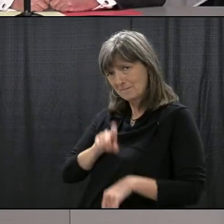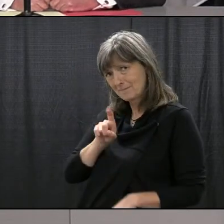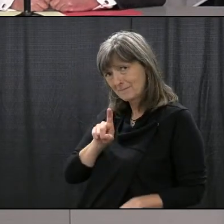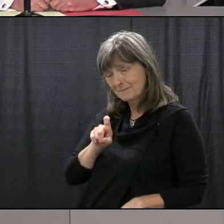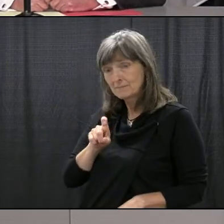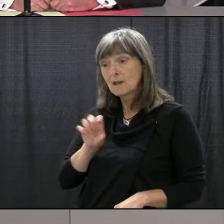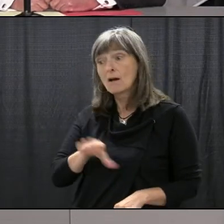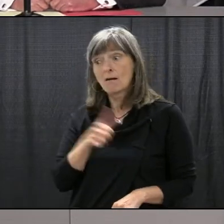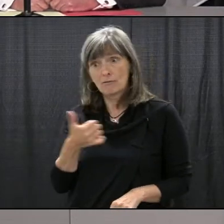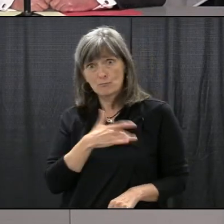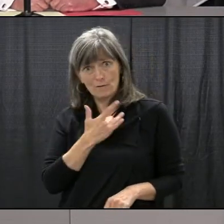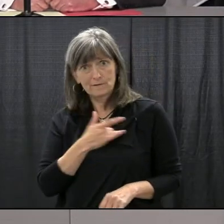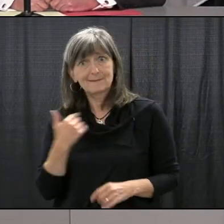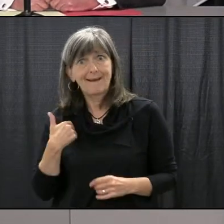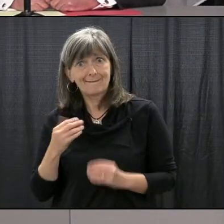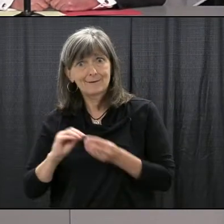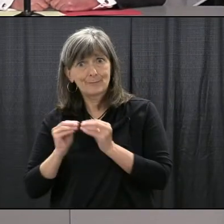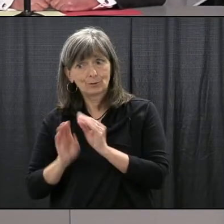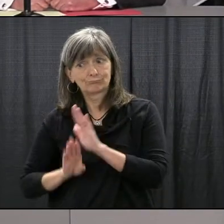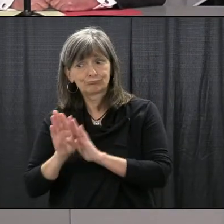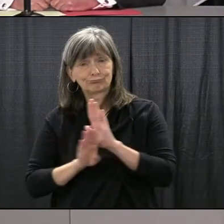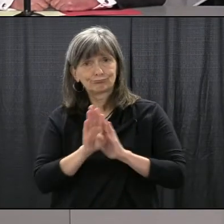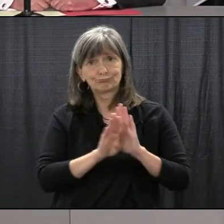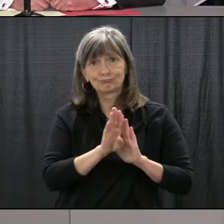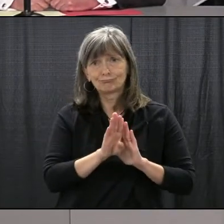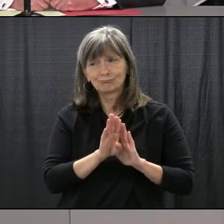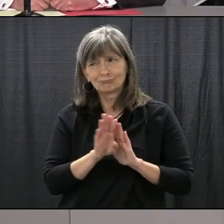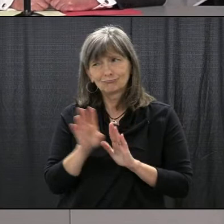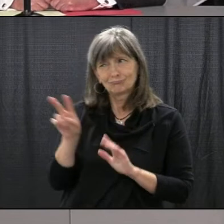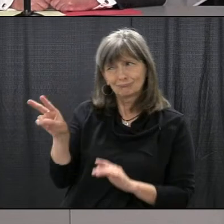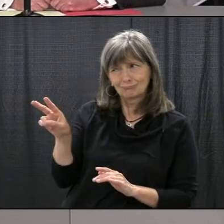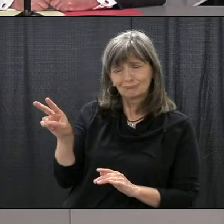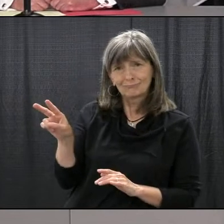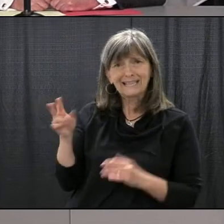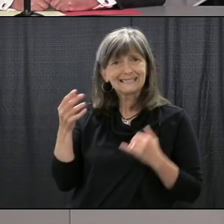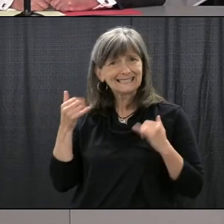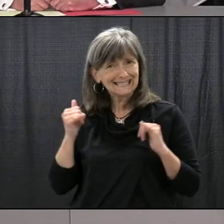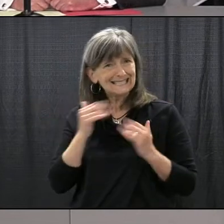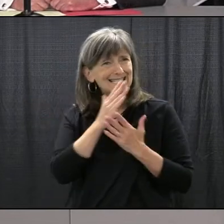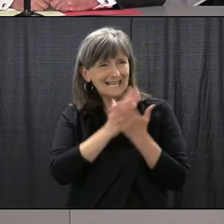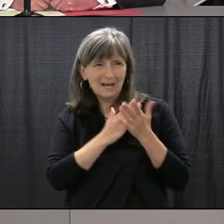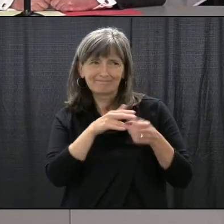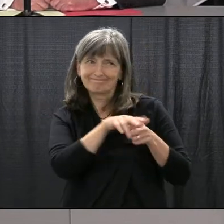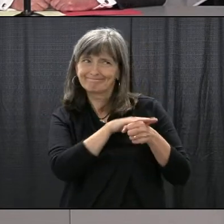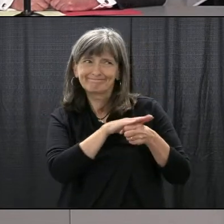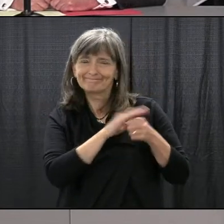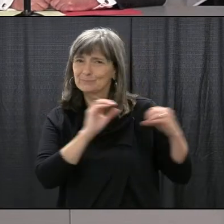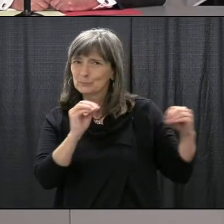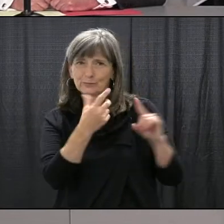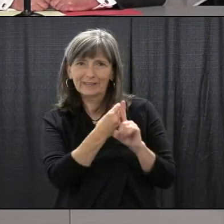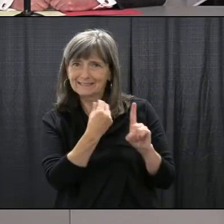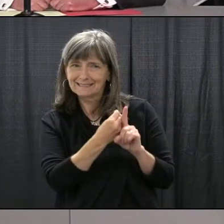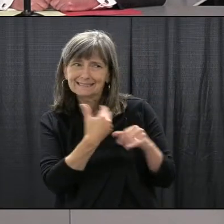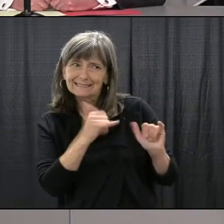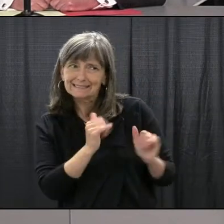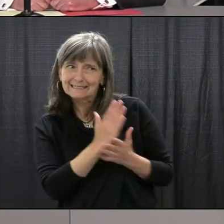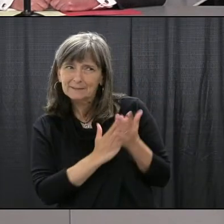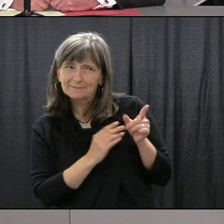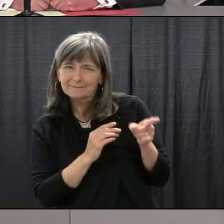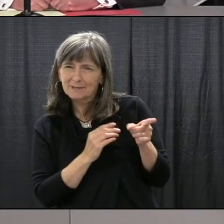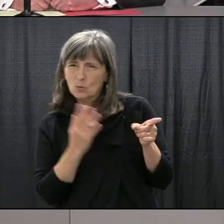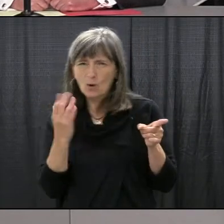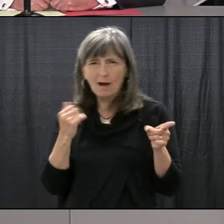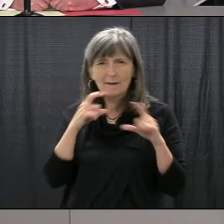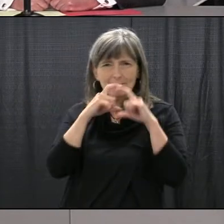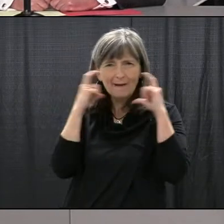now in some other provinces. Considering that's happening and there are still groups that aren't able to get vaccinated, why does it make